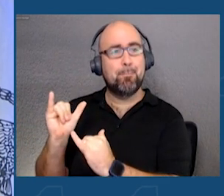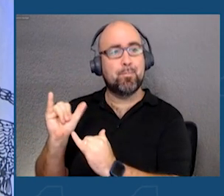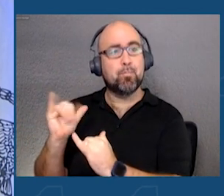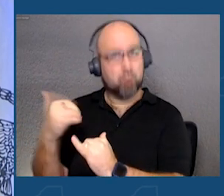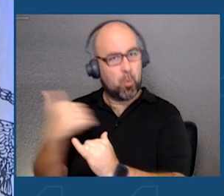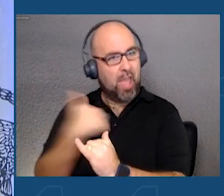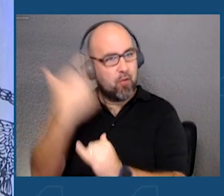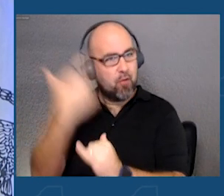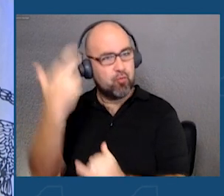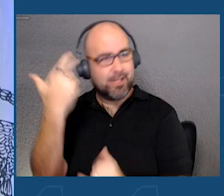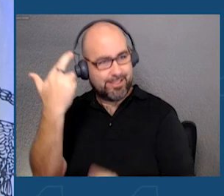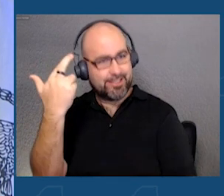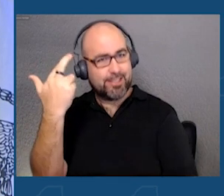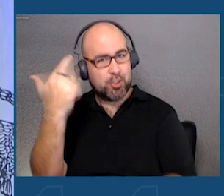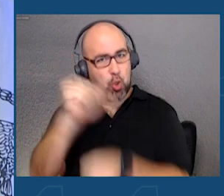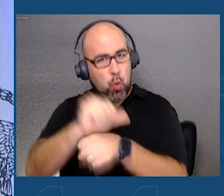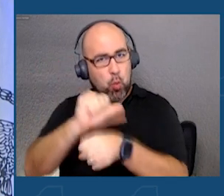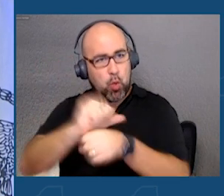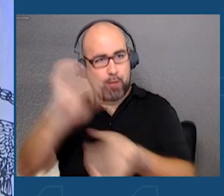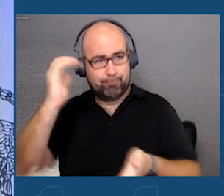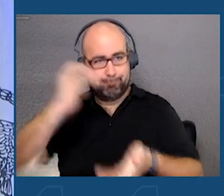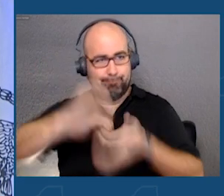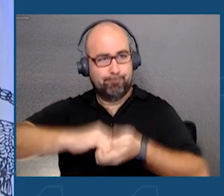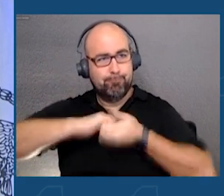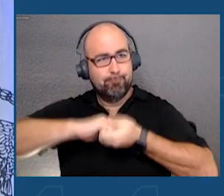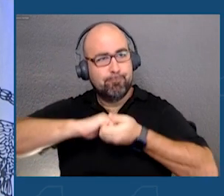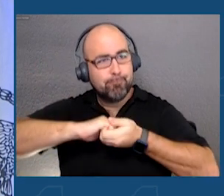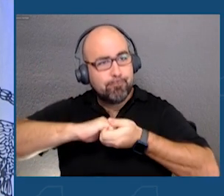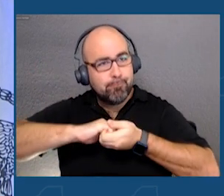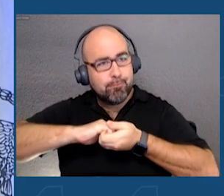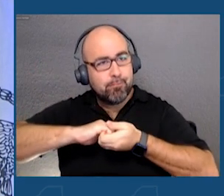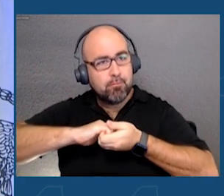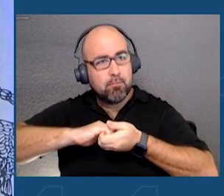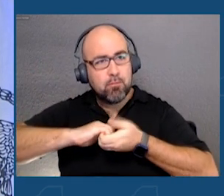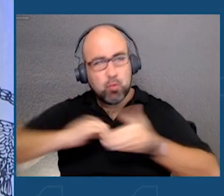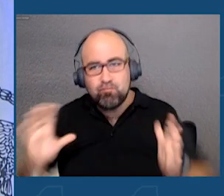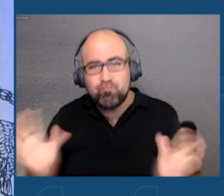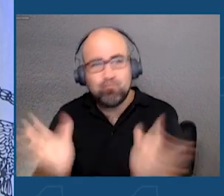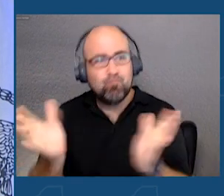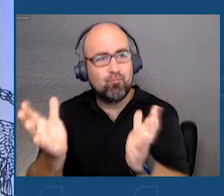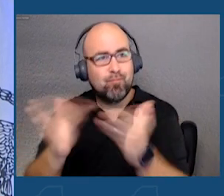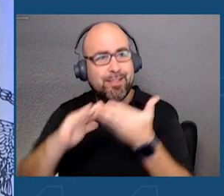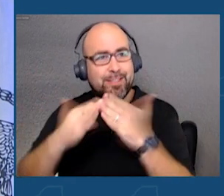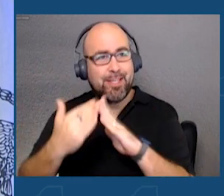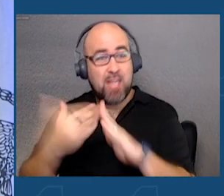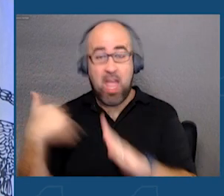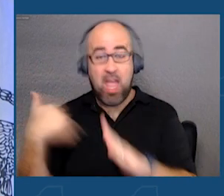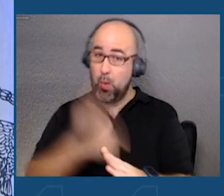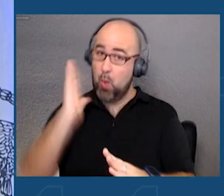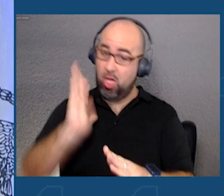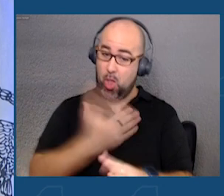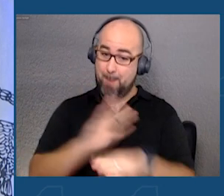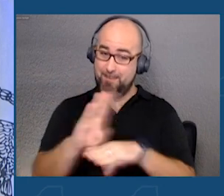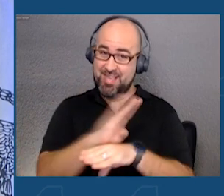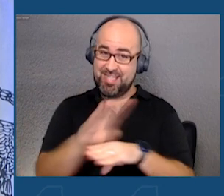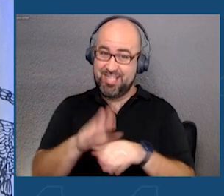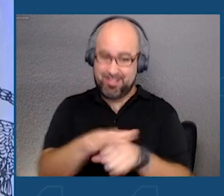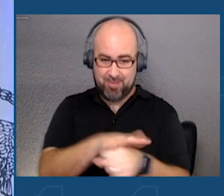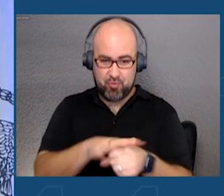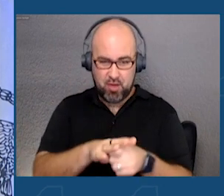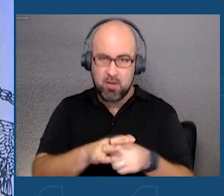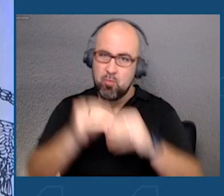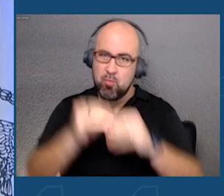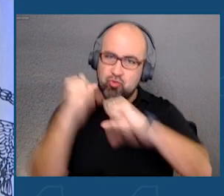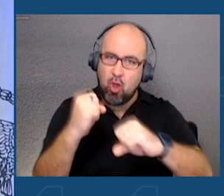to work like this, to lift this city up. And we will make our business district stronger and more vibrant and more inclusive. We